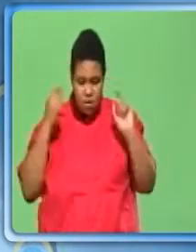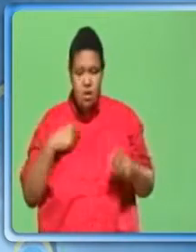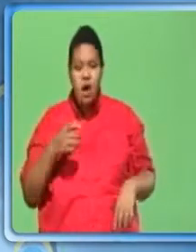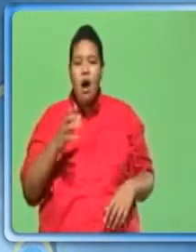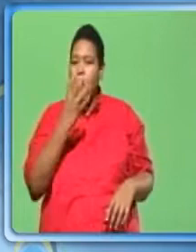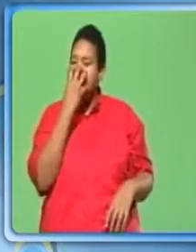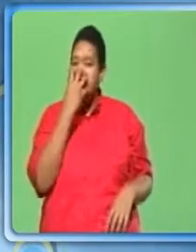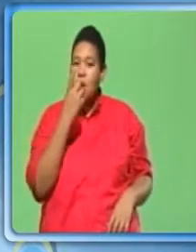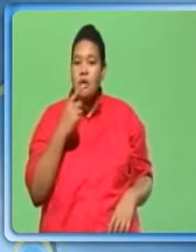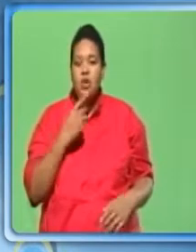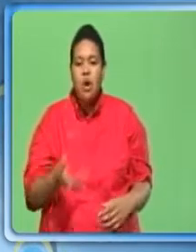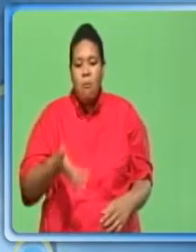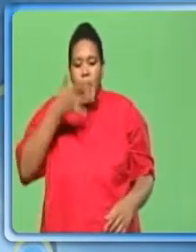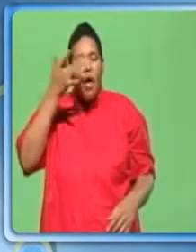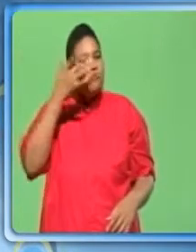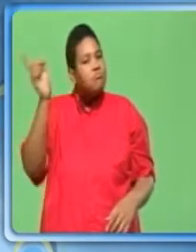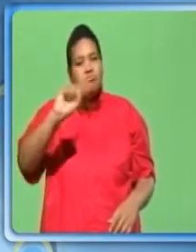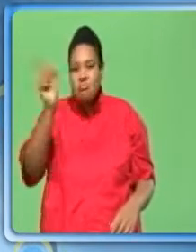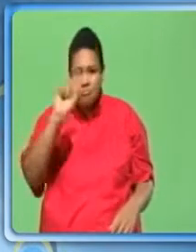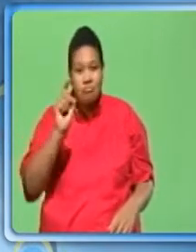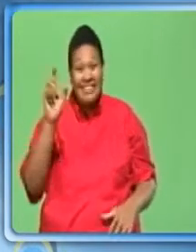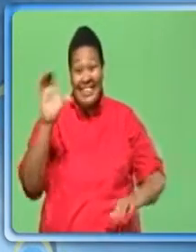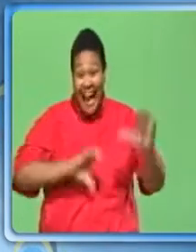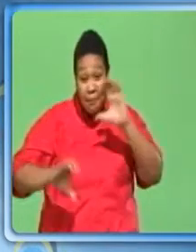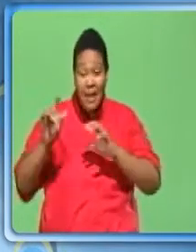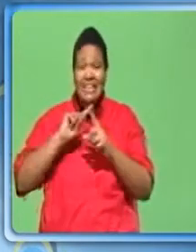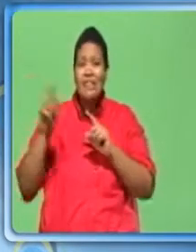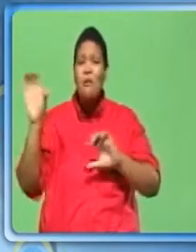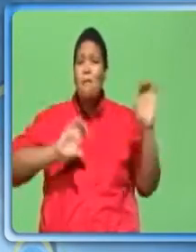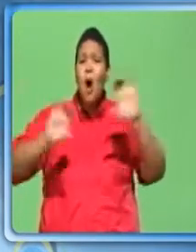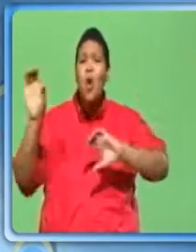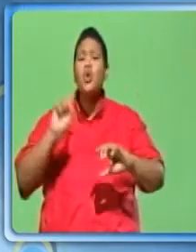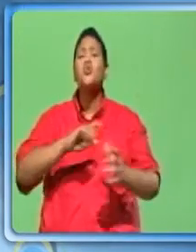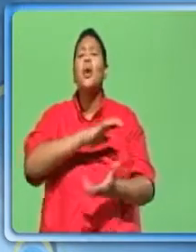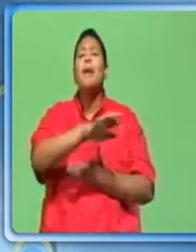of fumes. The chemicals and powders should be